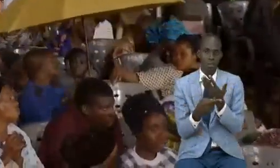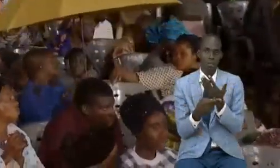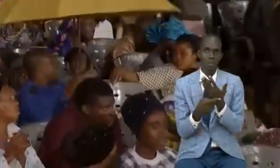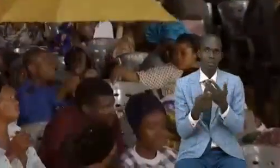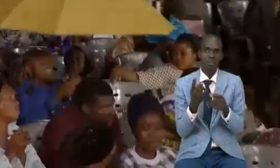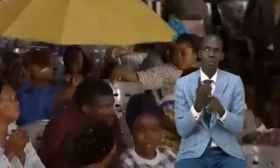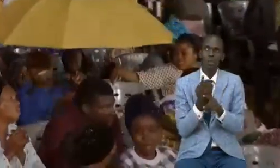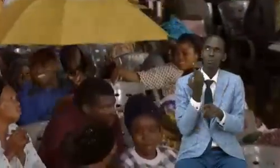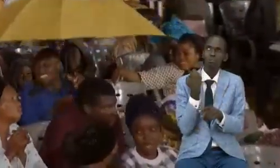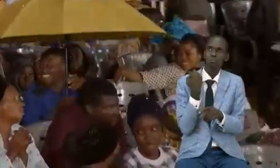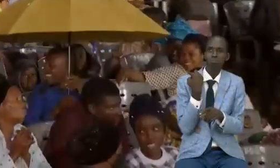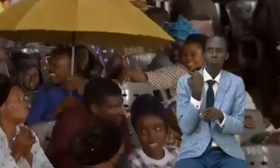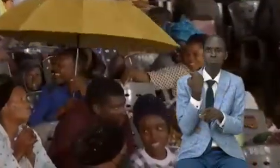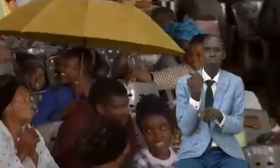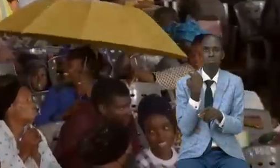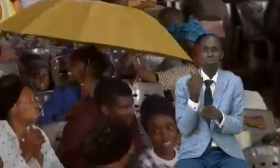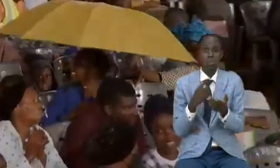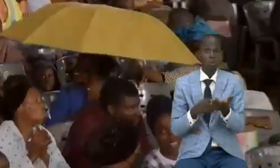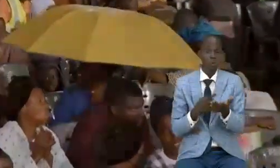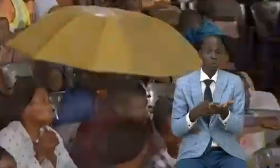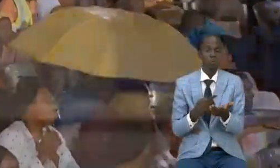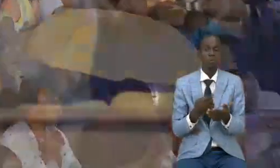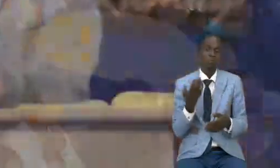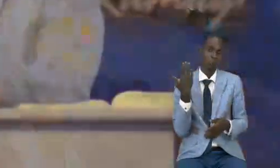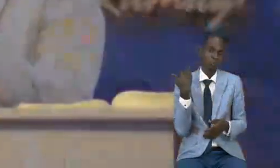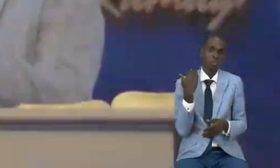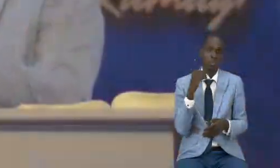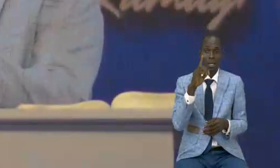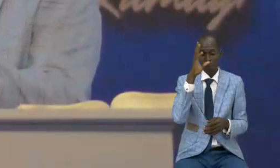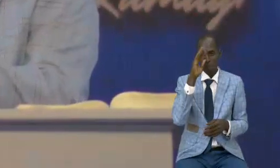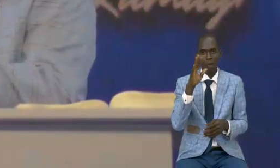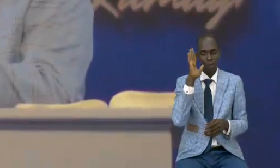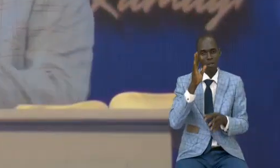time ago. The man will tell you himself, he had